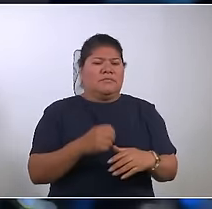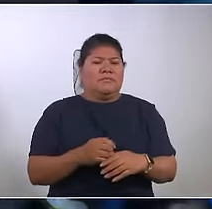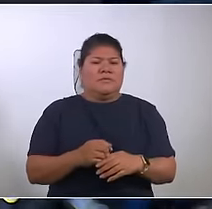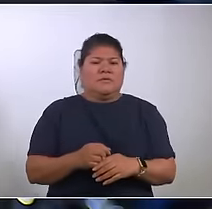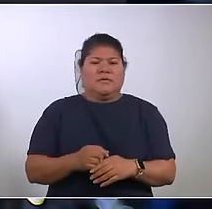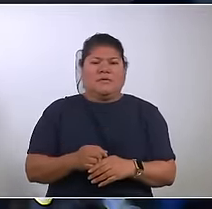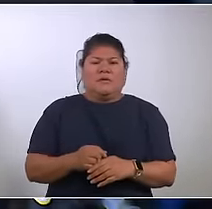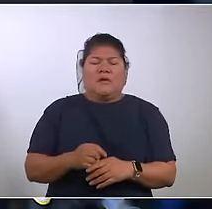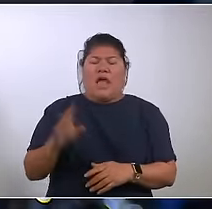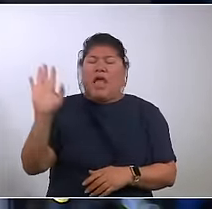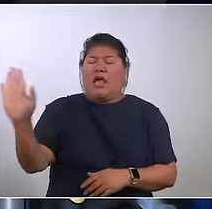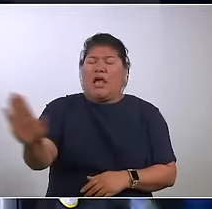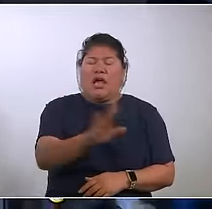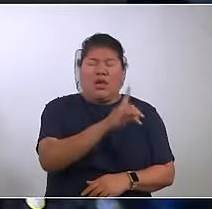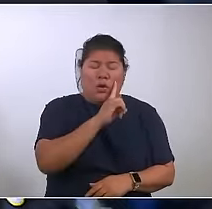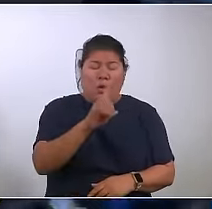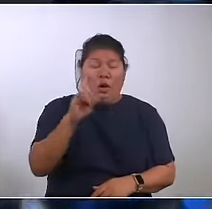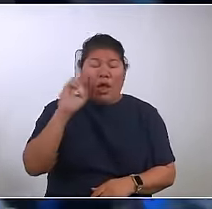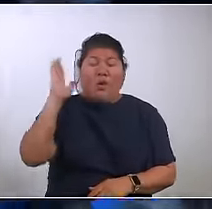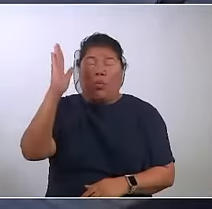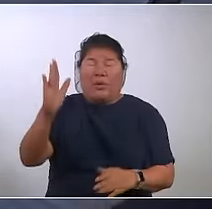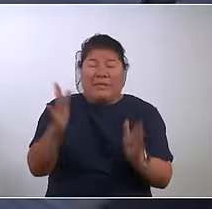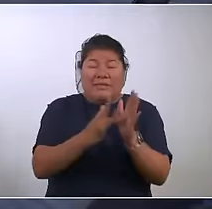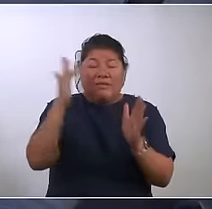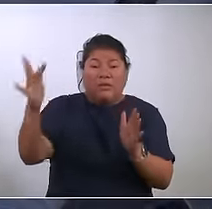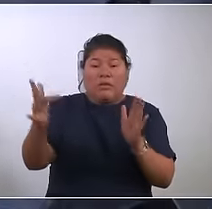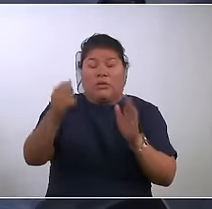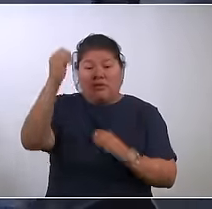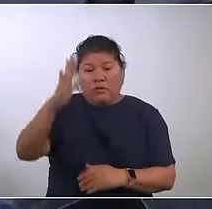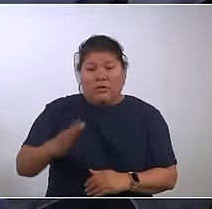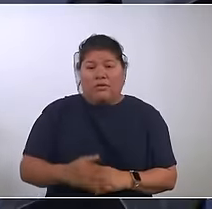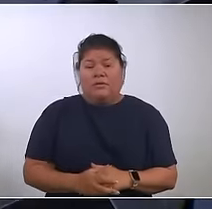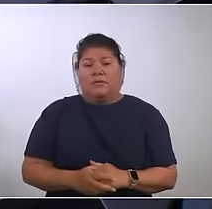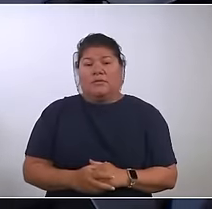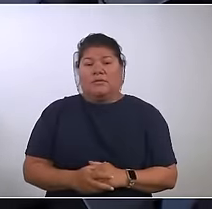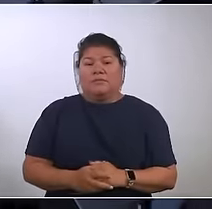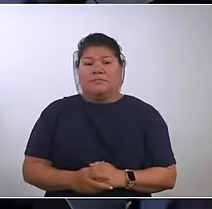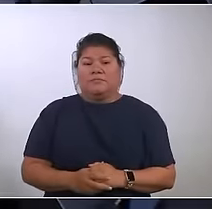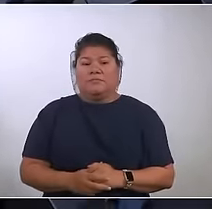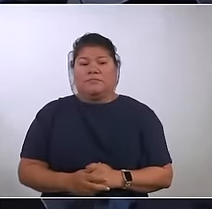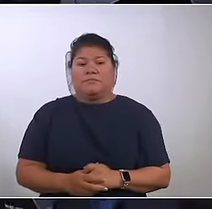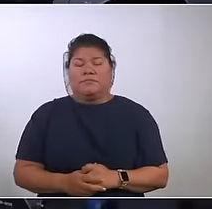tus ojos verán la gloria de Dios. And your eyes shall see the glory of God.